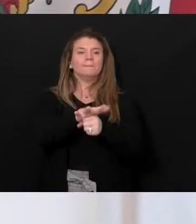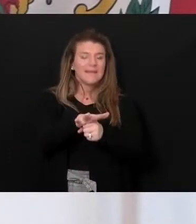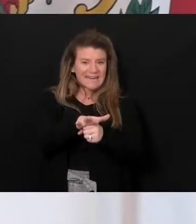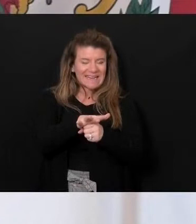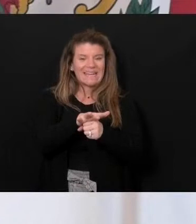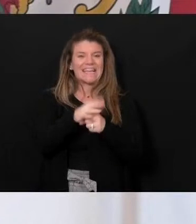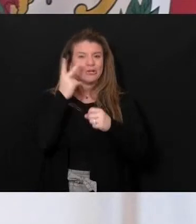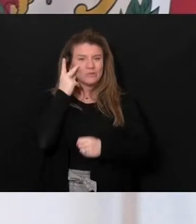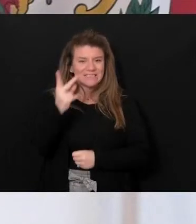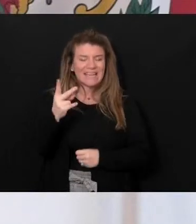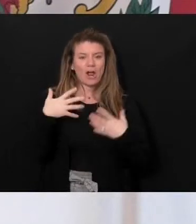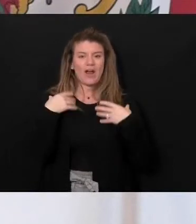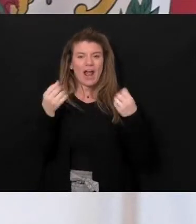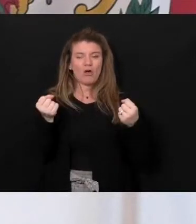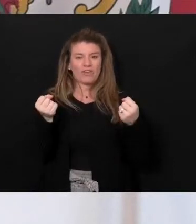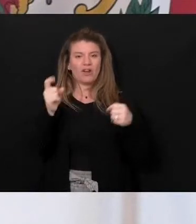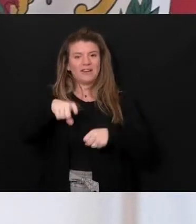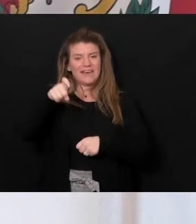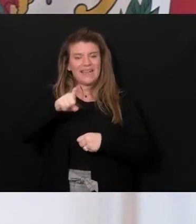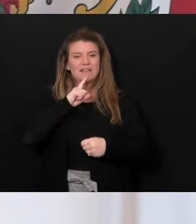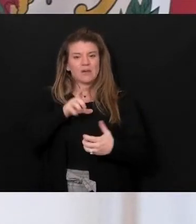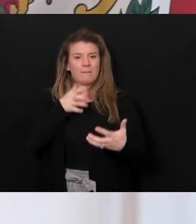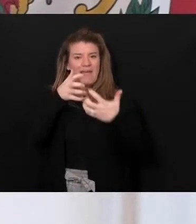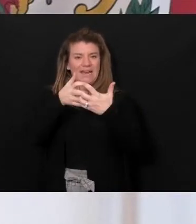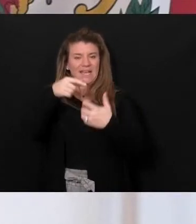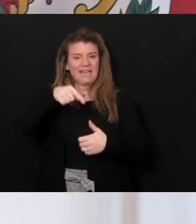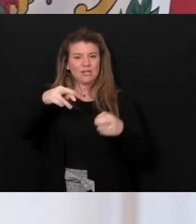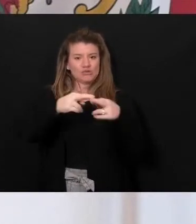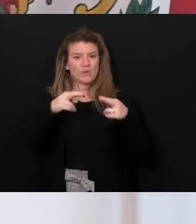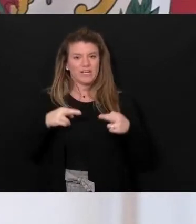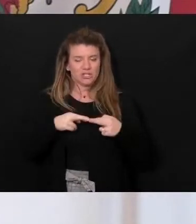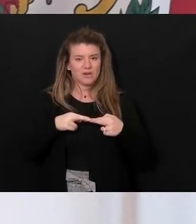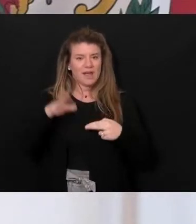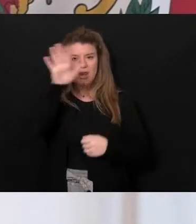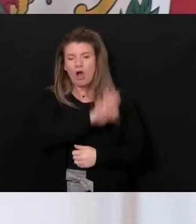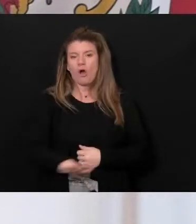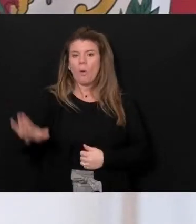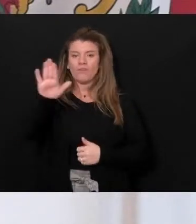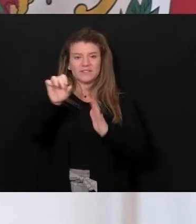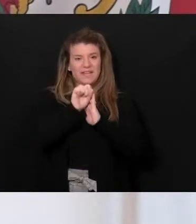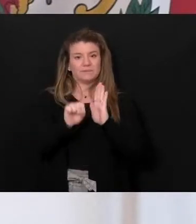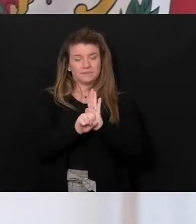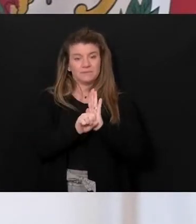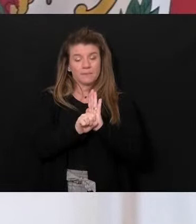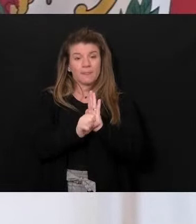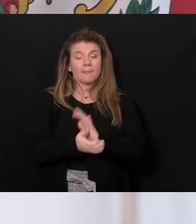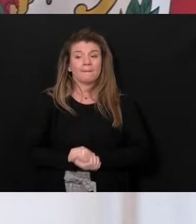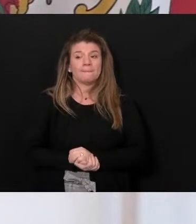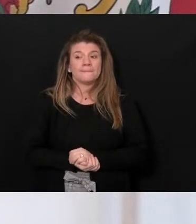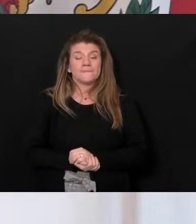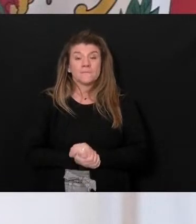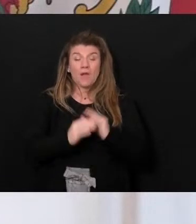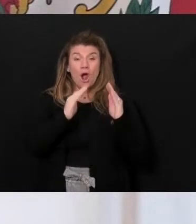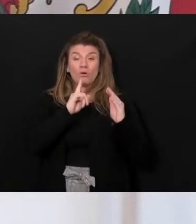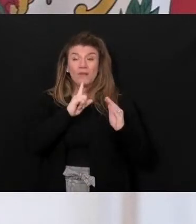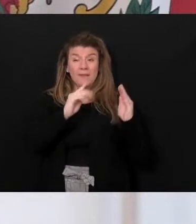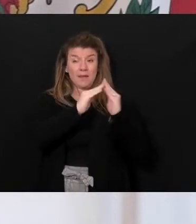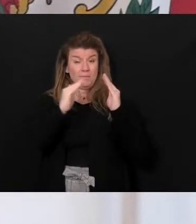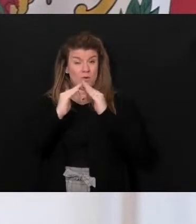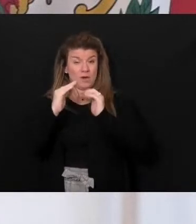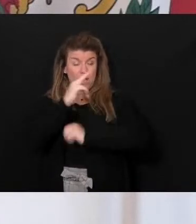to seeing that our healthcare needs are met in this region and the rest of our state. You know, our community